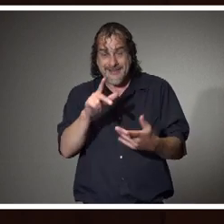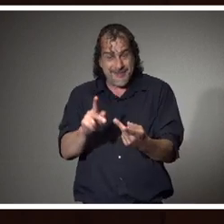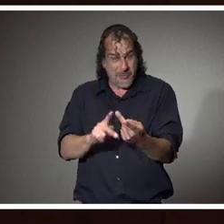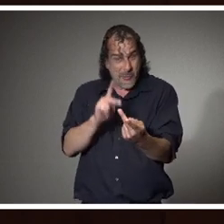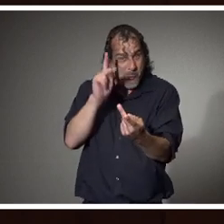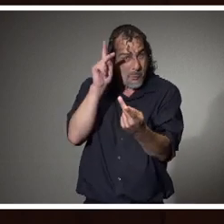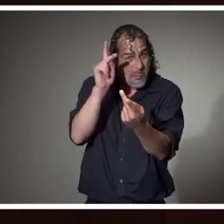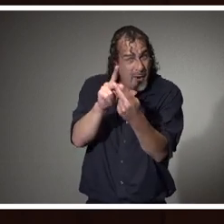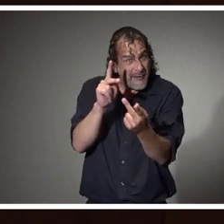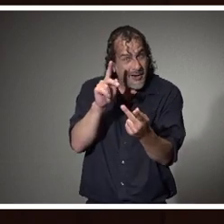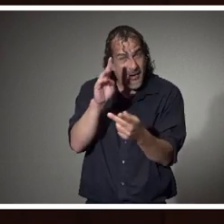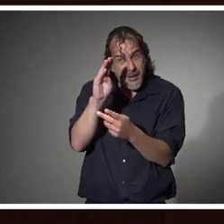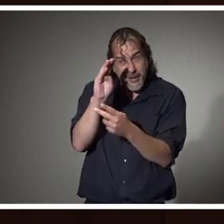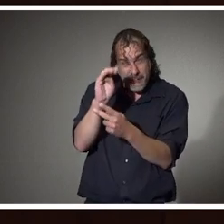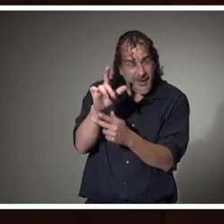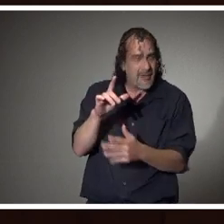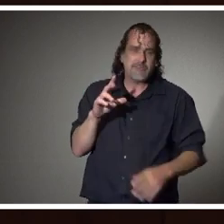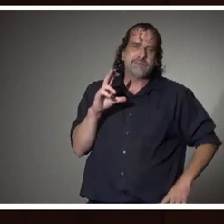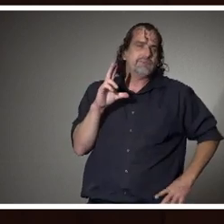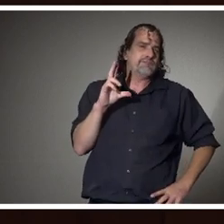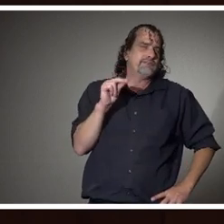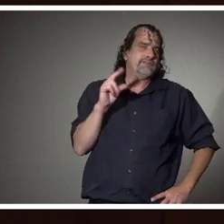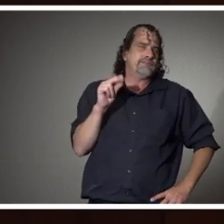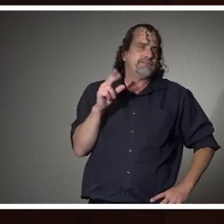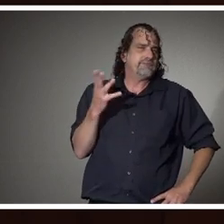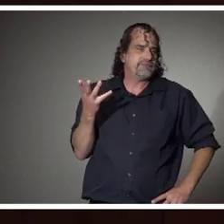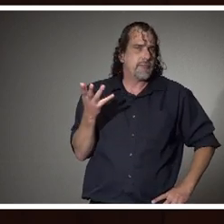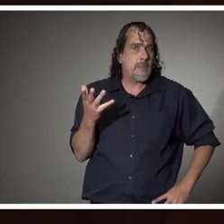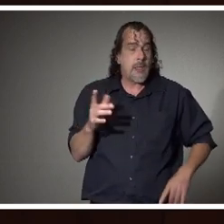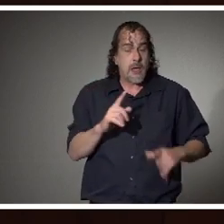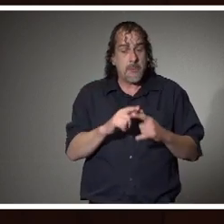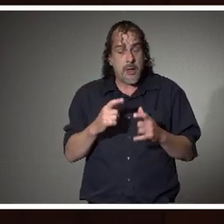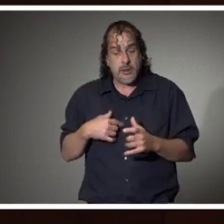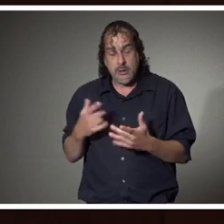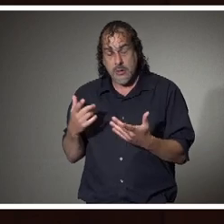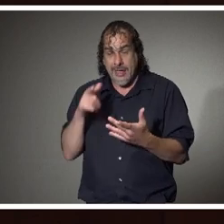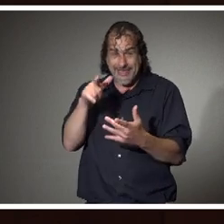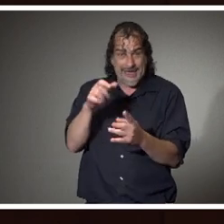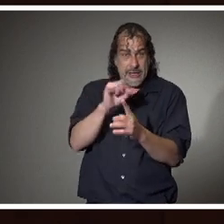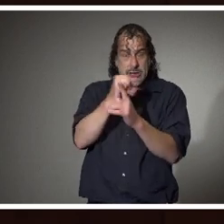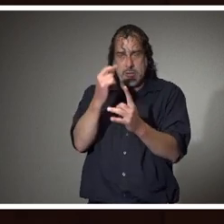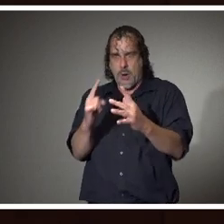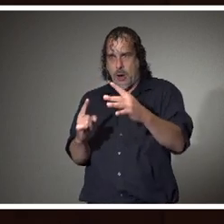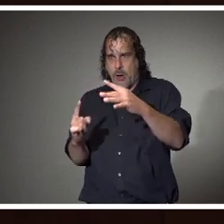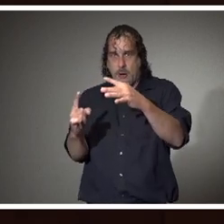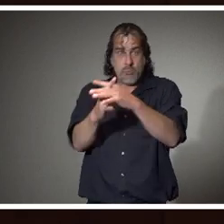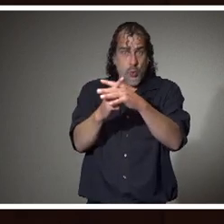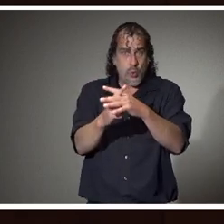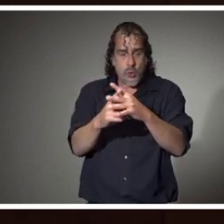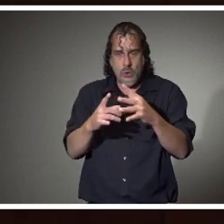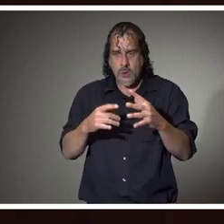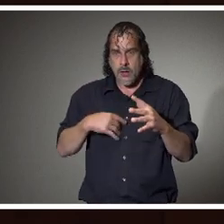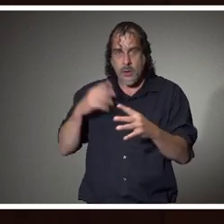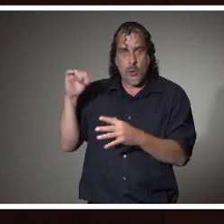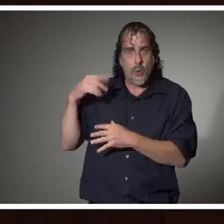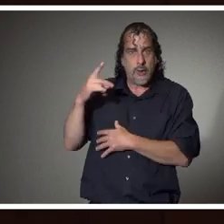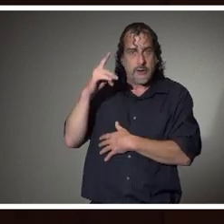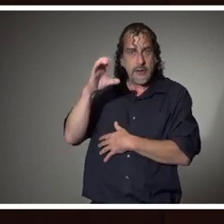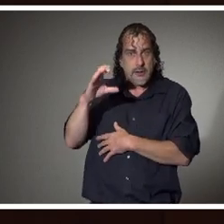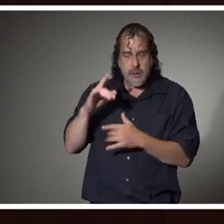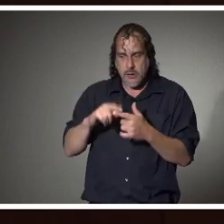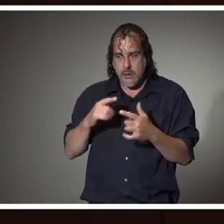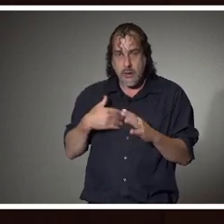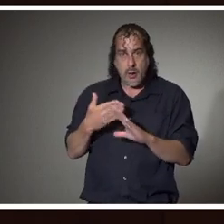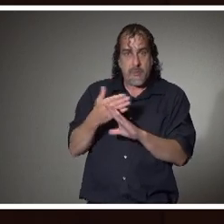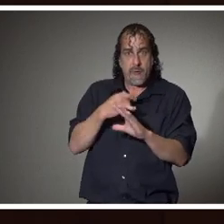you, is not perfect in any way. But to be given the circumstances that we were given when we were in Washington, D.C., before we